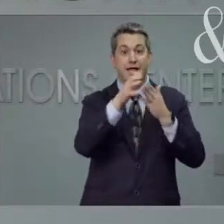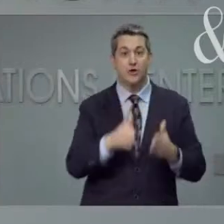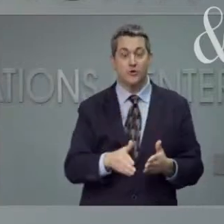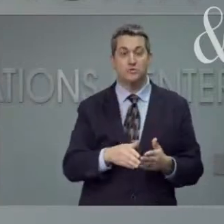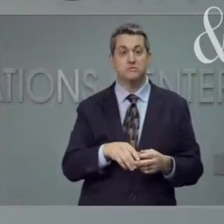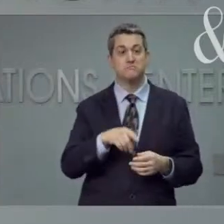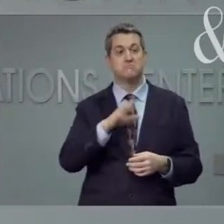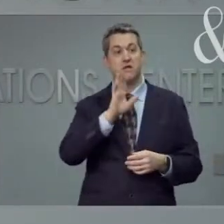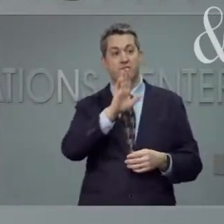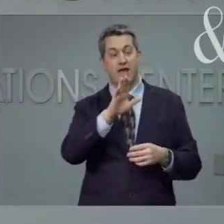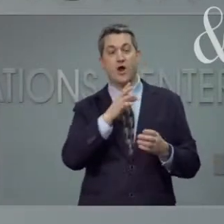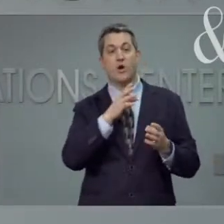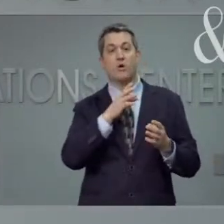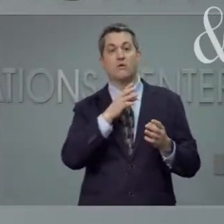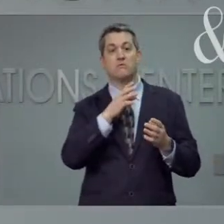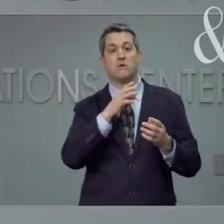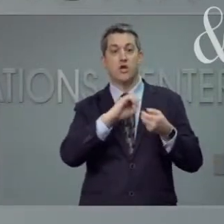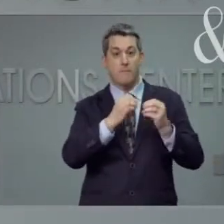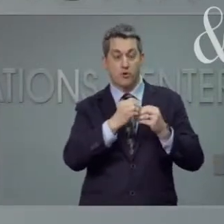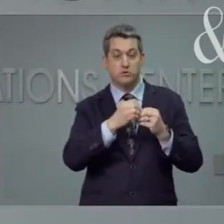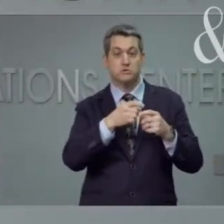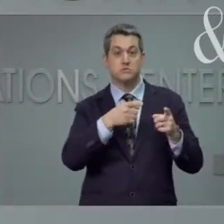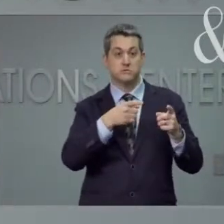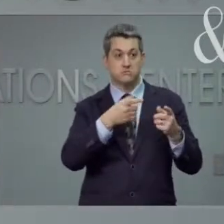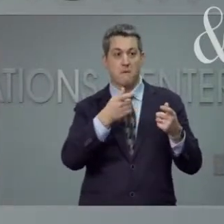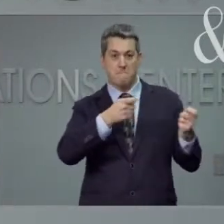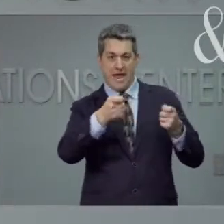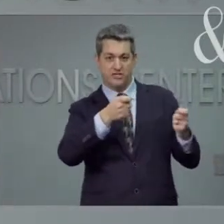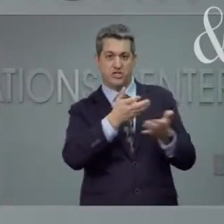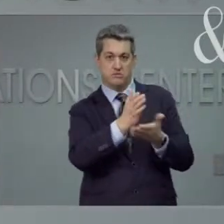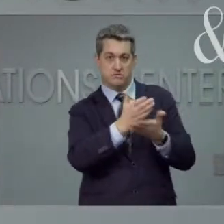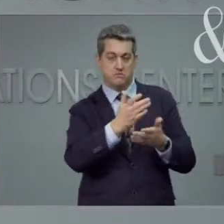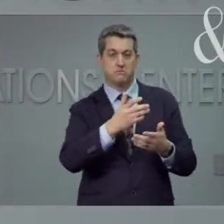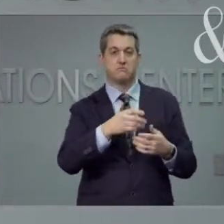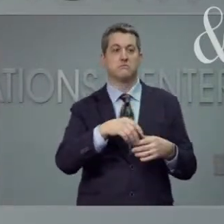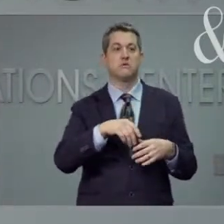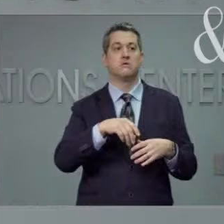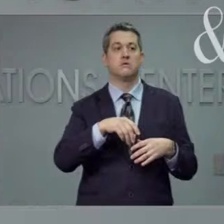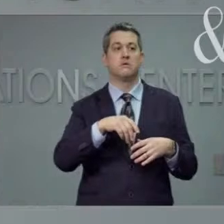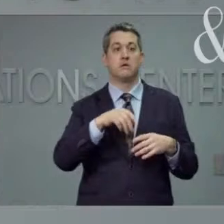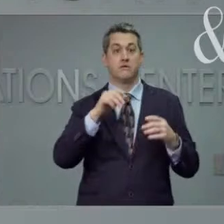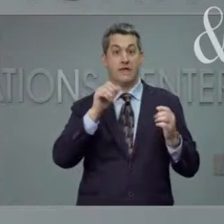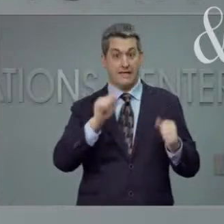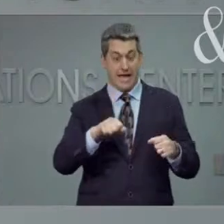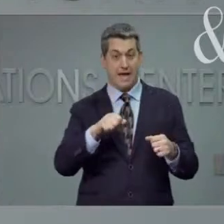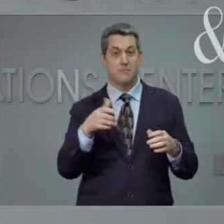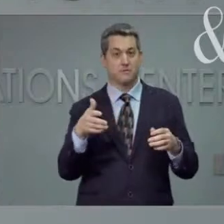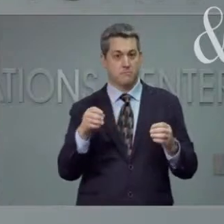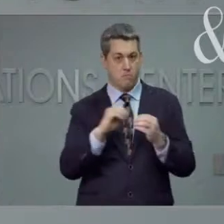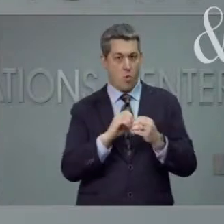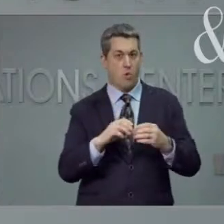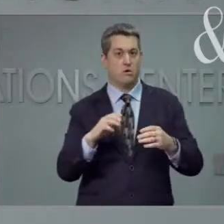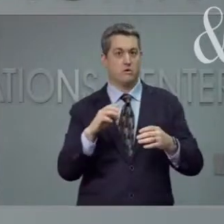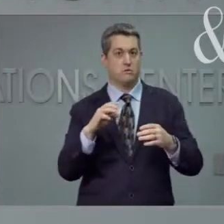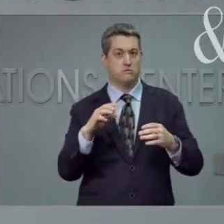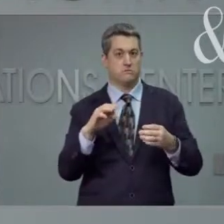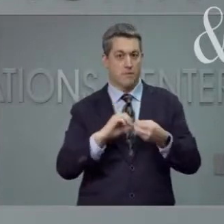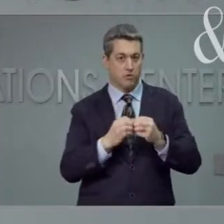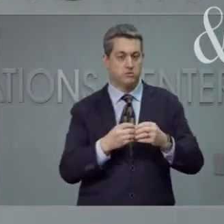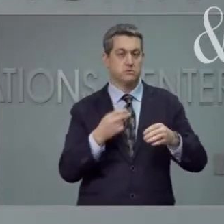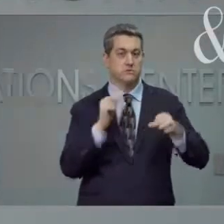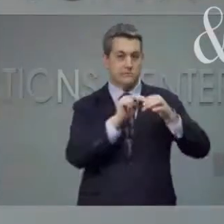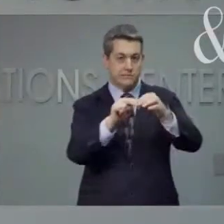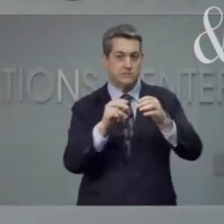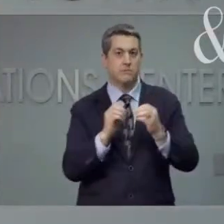space. It's getting tougher and tougher, but they are working very hard to do it. They learned a lot at the first of the